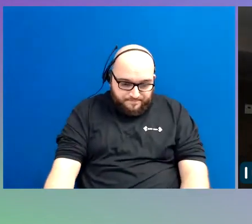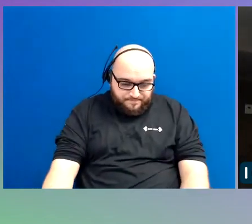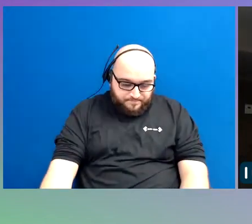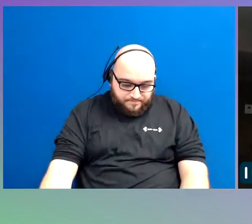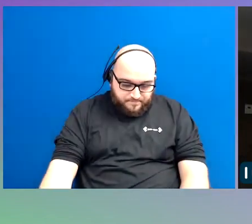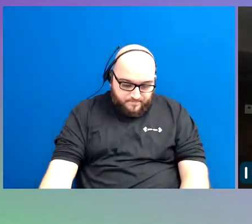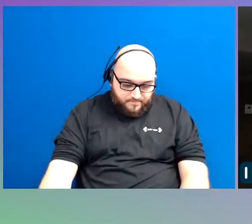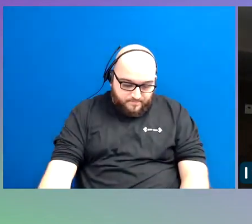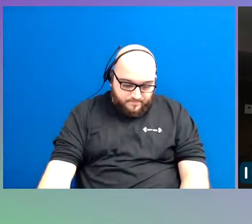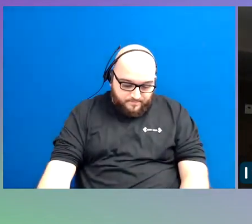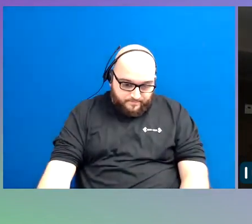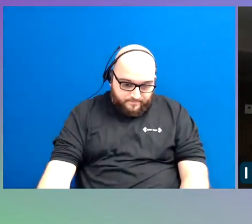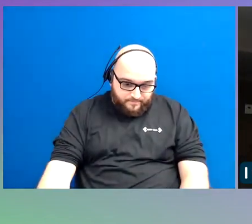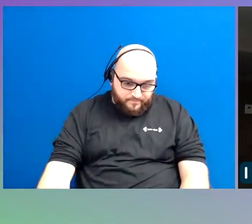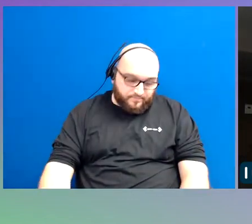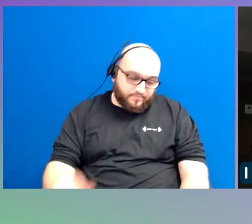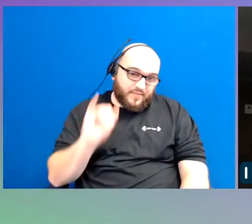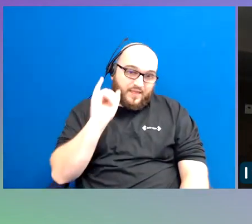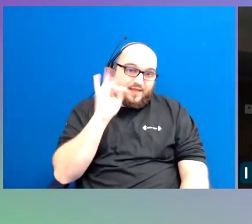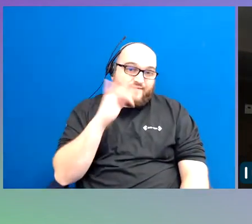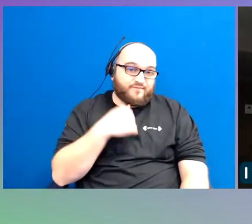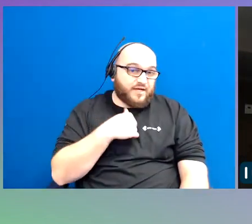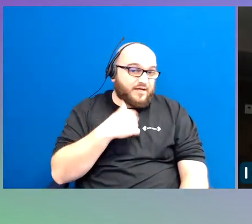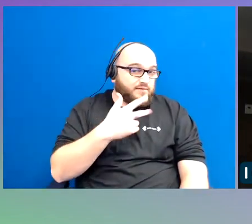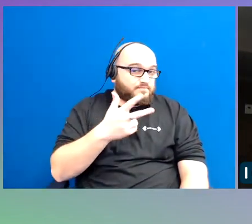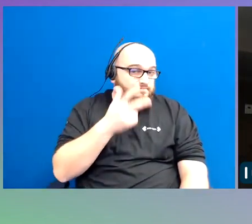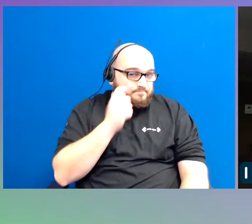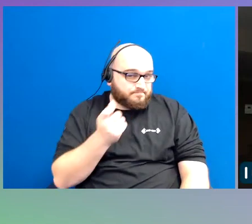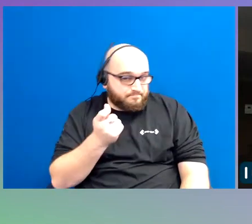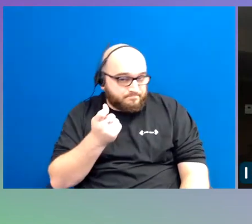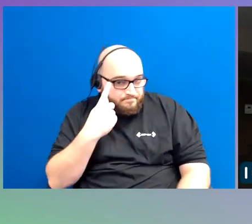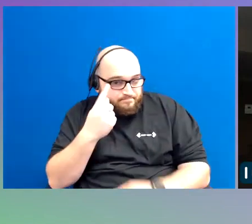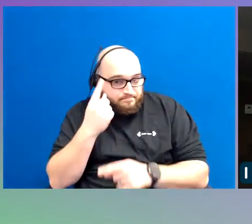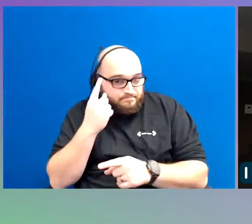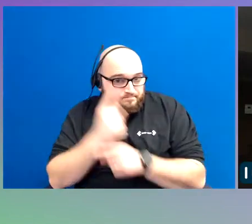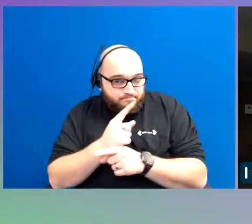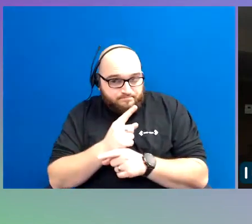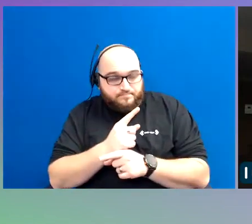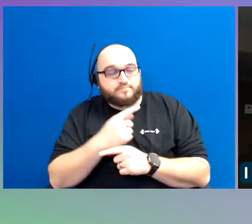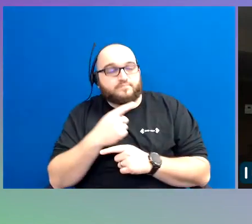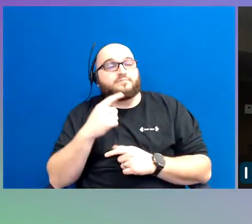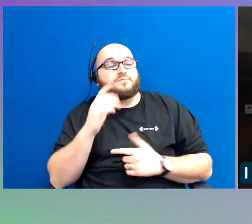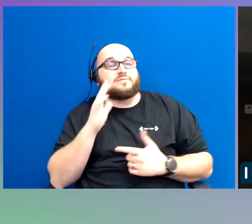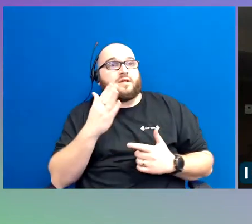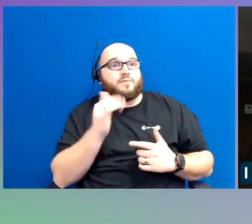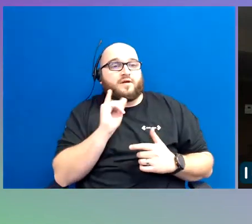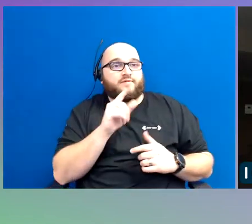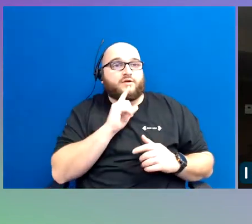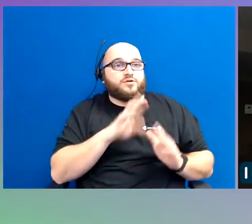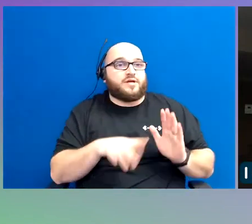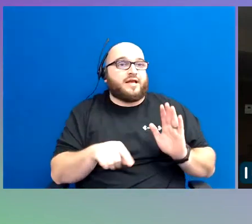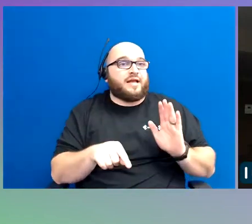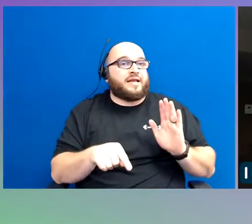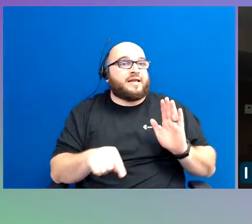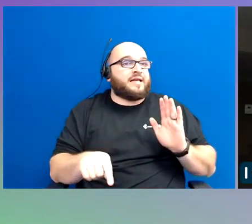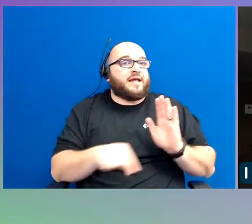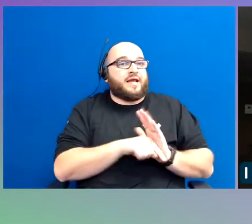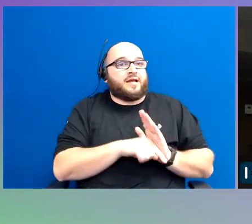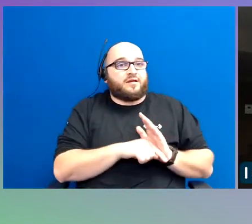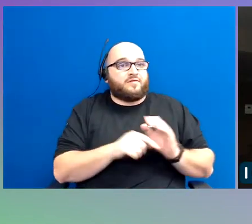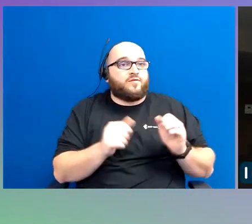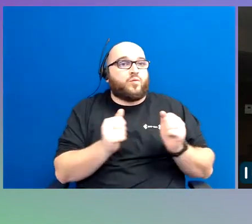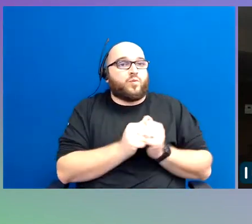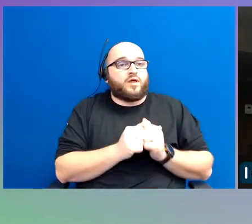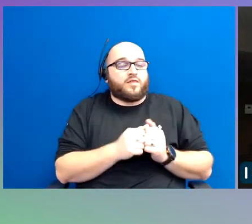If I'm hearing that correctly, it almost sounds like, is there a negative connotation with talking